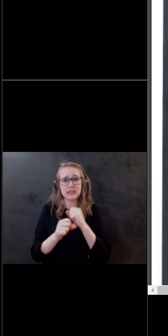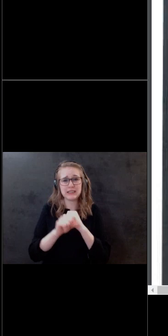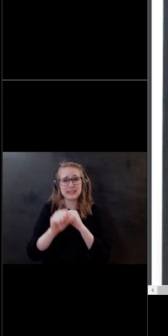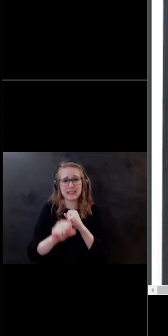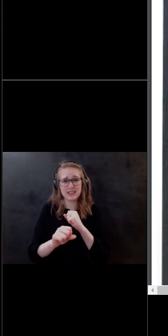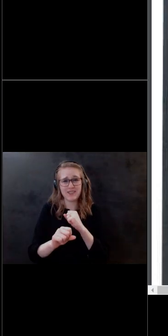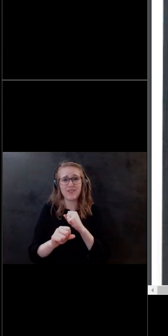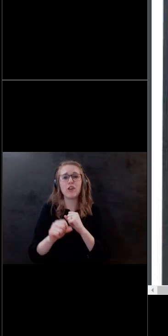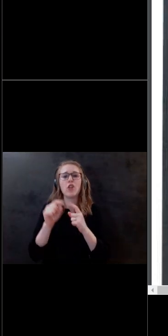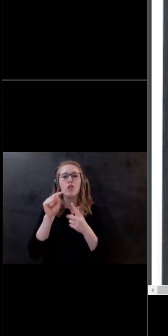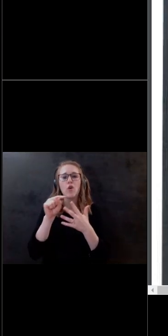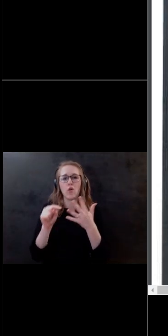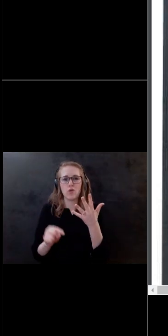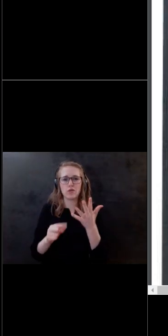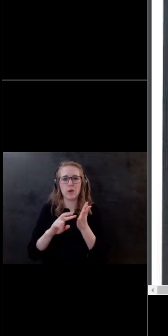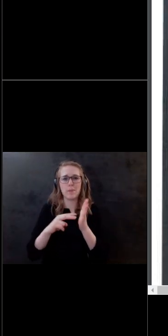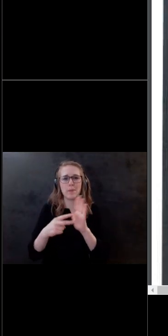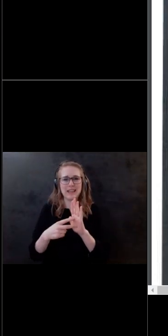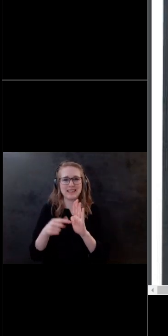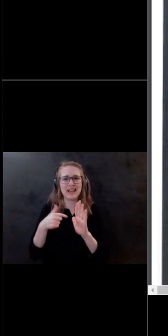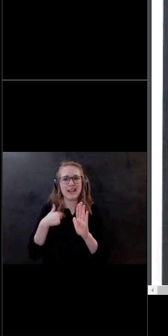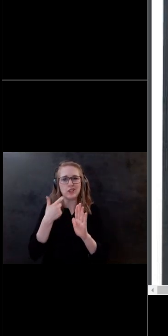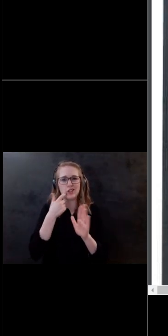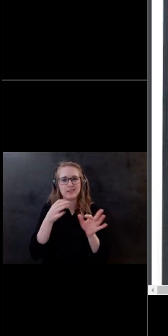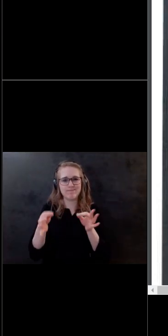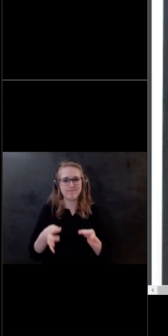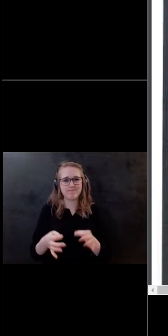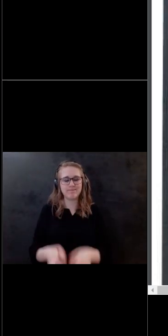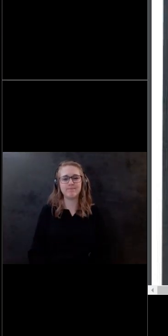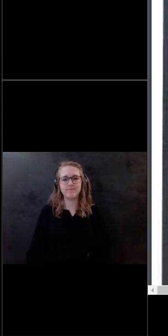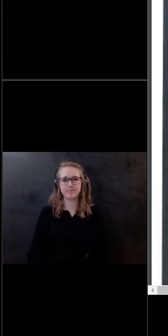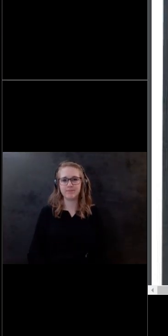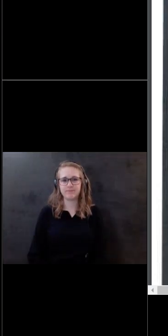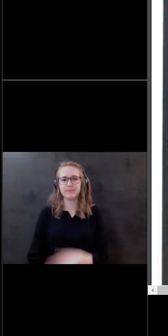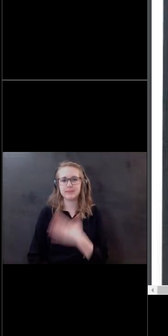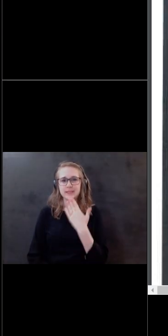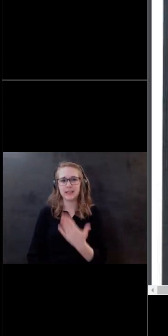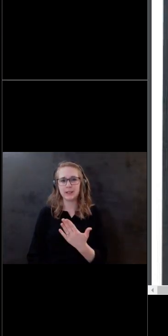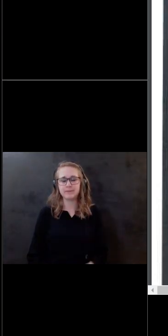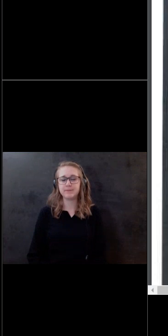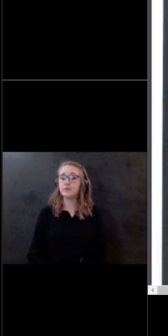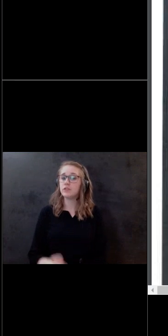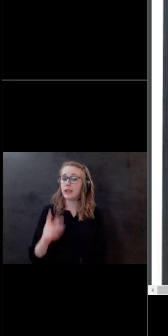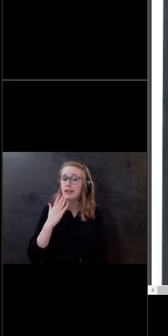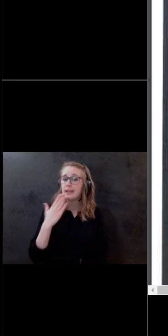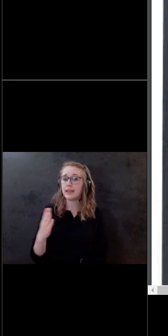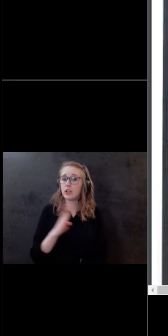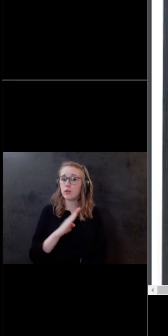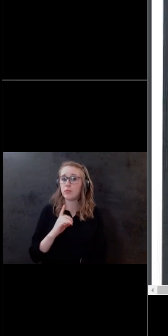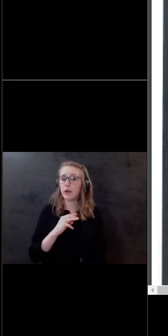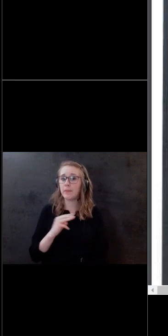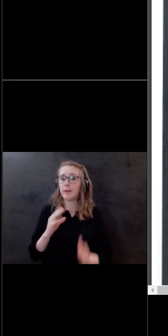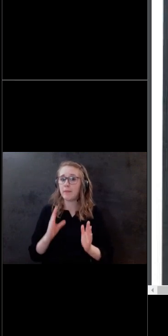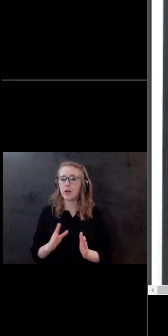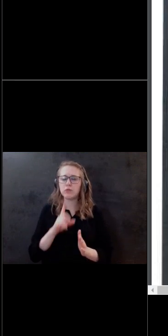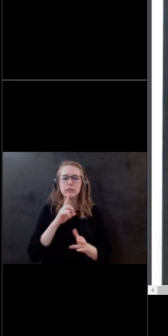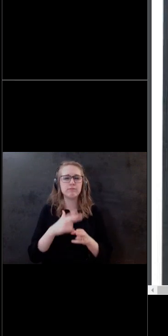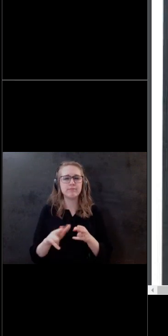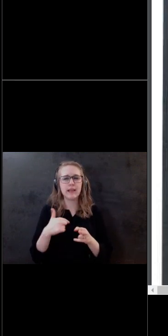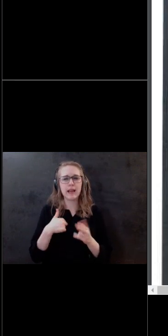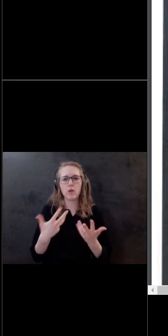those purposes that are already that I just stated. Thank you. Thank you, board member. Just very briefly, I'll just say